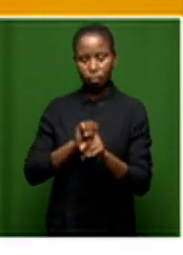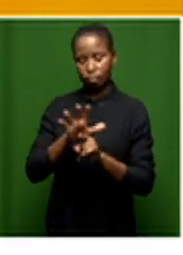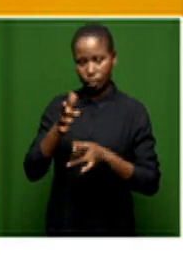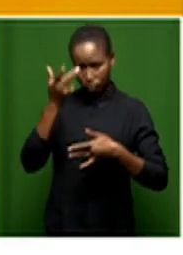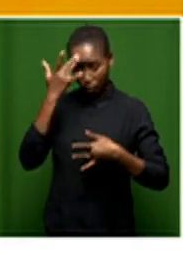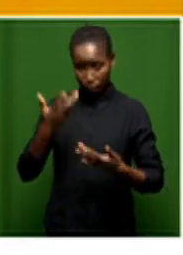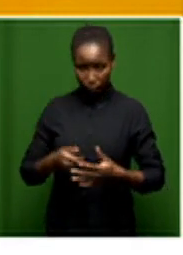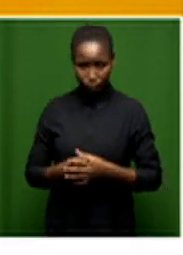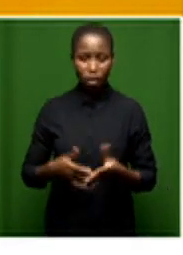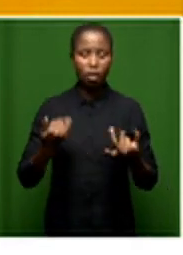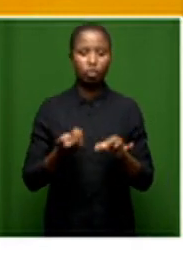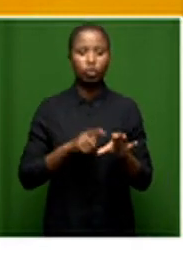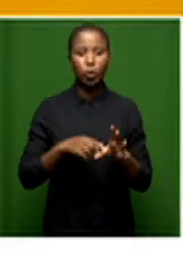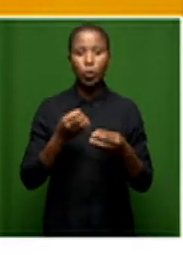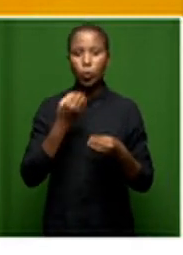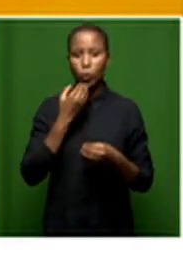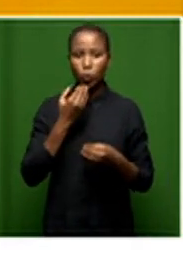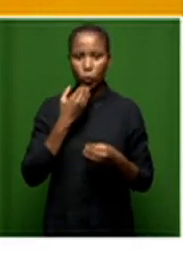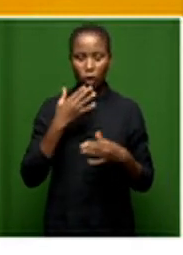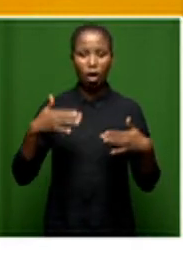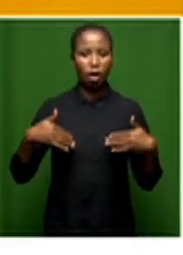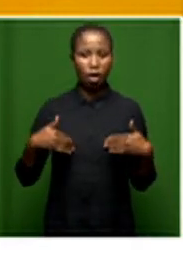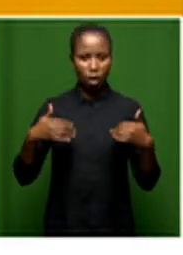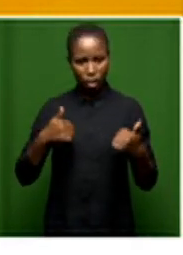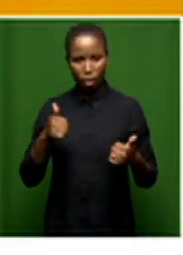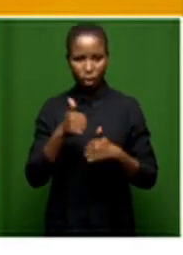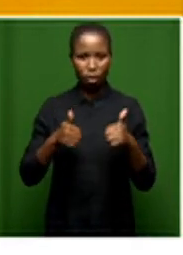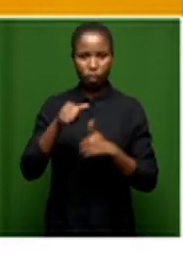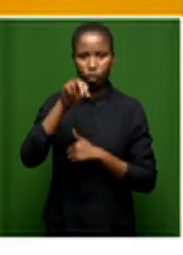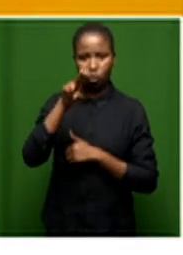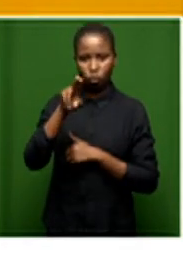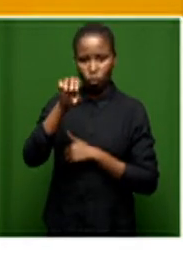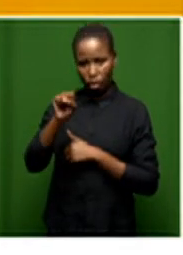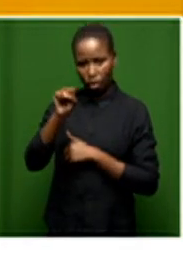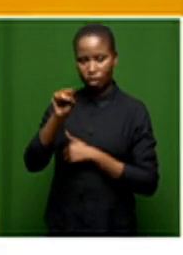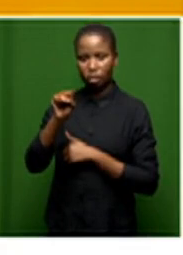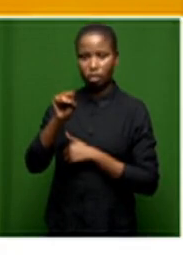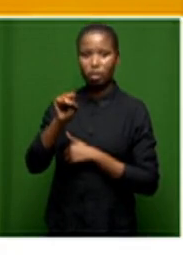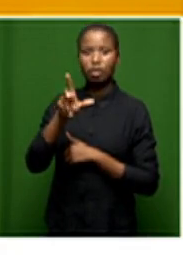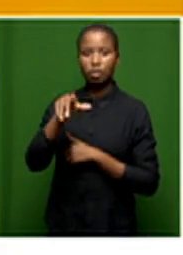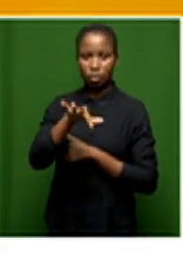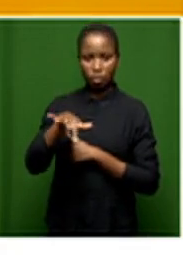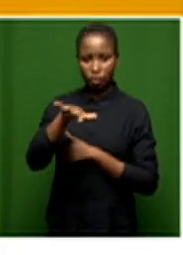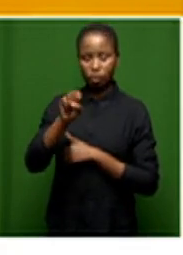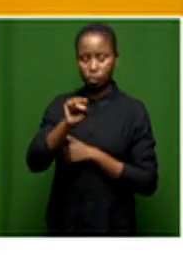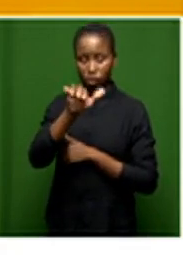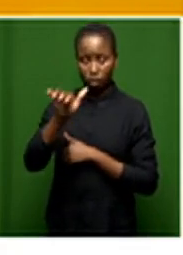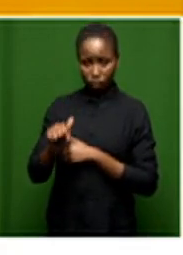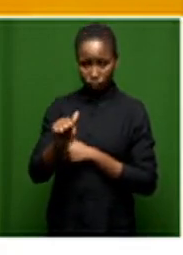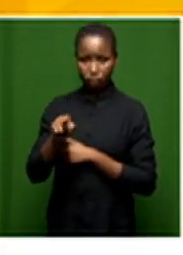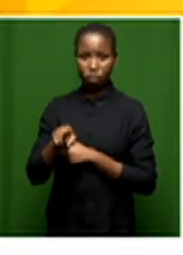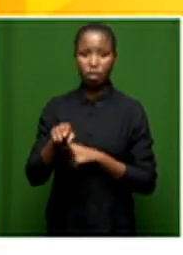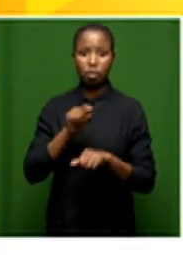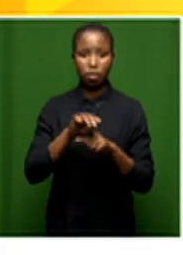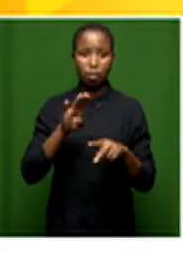joined by the Health Attaché at the US Embassy in South Africa, Dr. Sophia Siddiqui, together with Professor Glenda Gray,